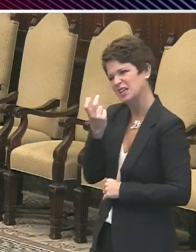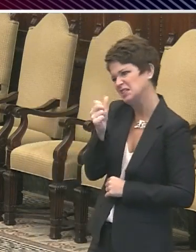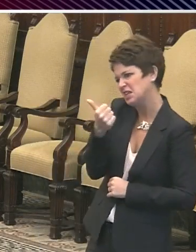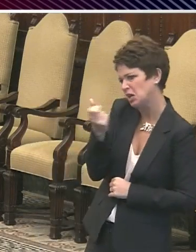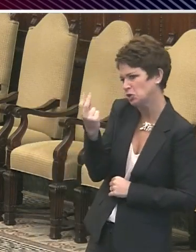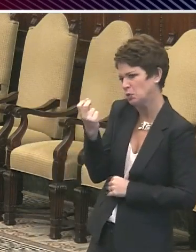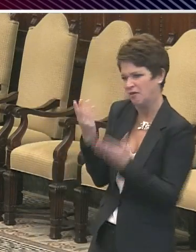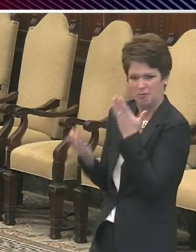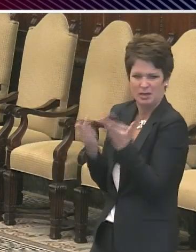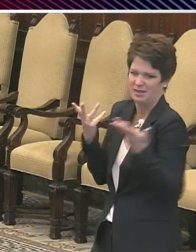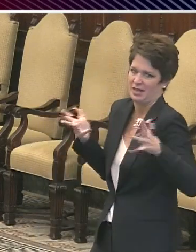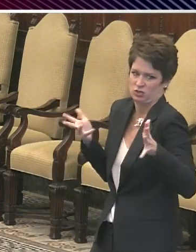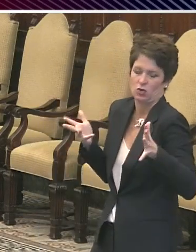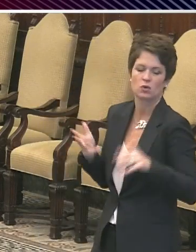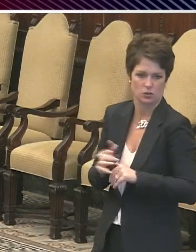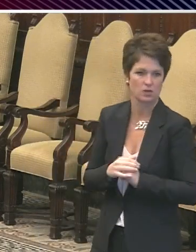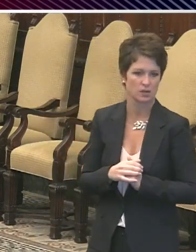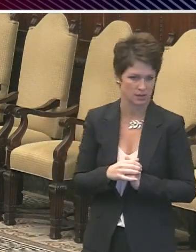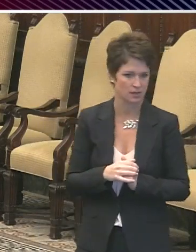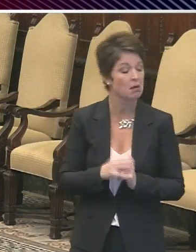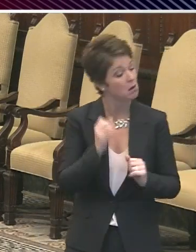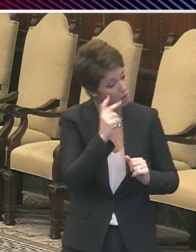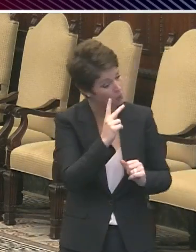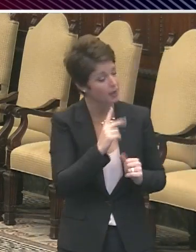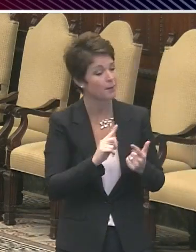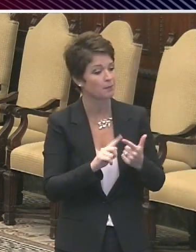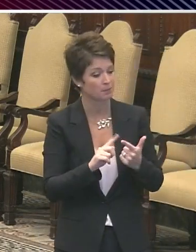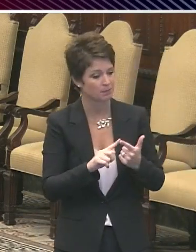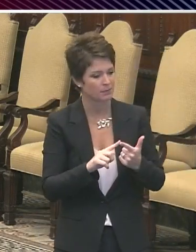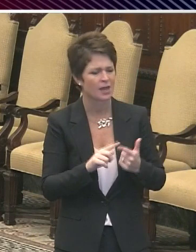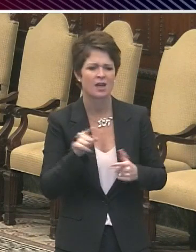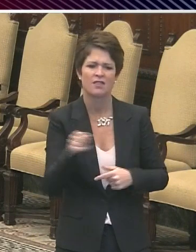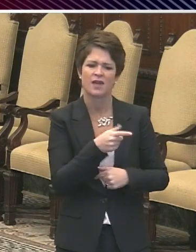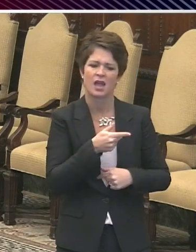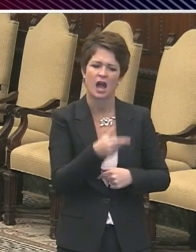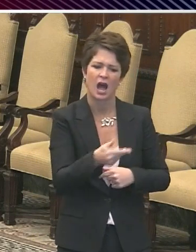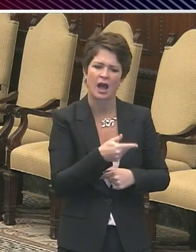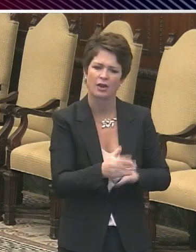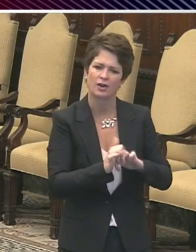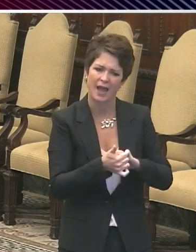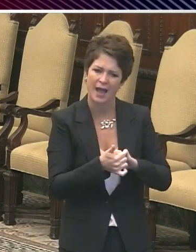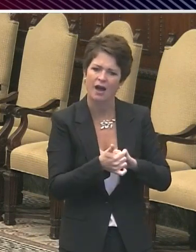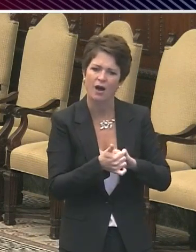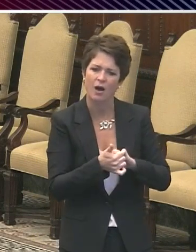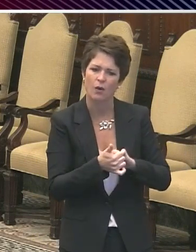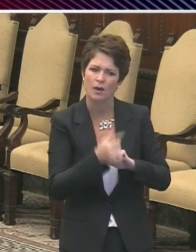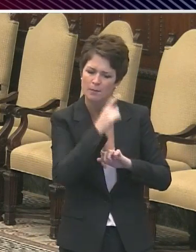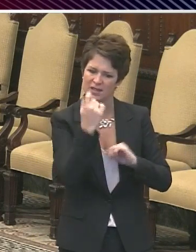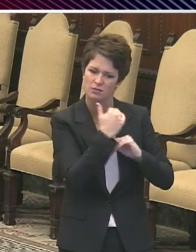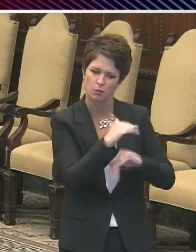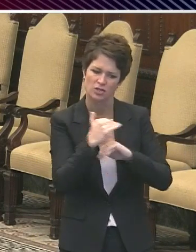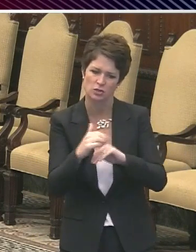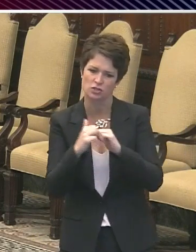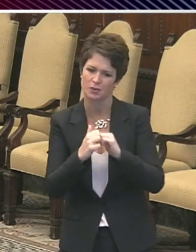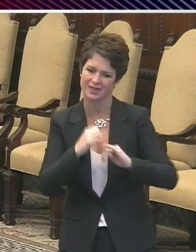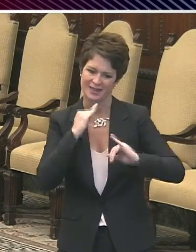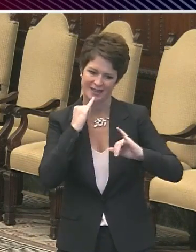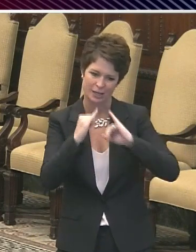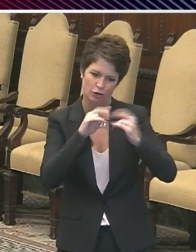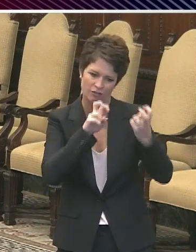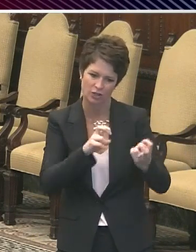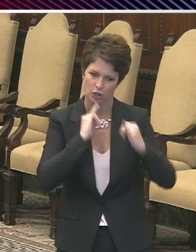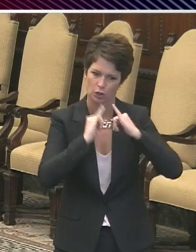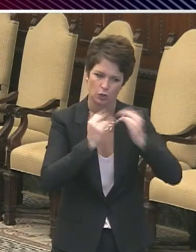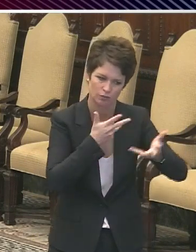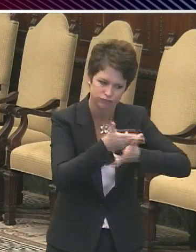number. Okay. And how will they be hired given the restrictions on like